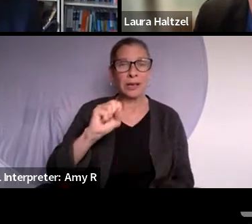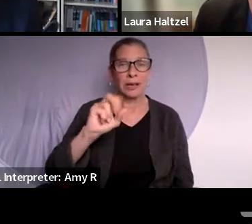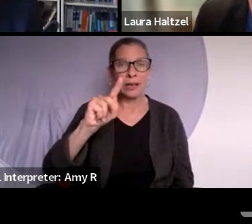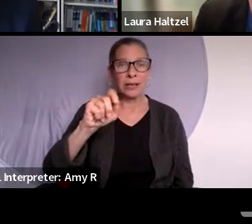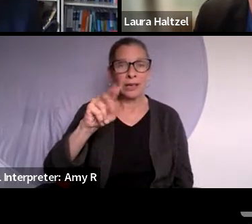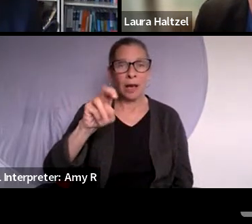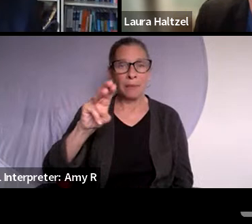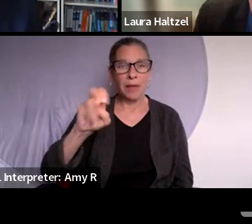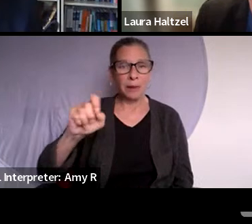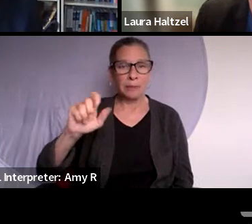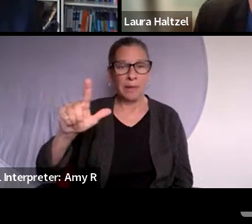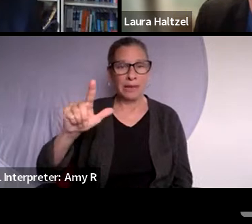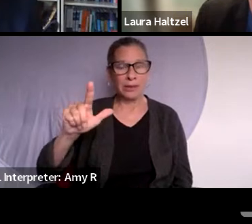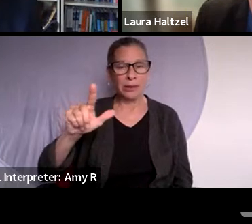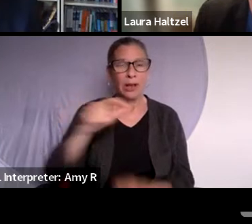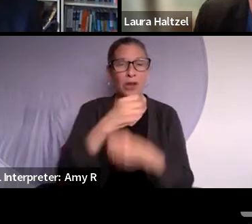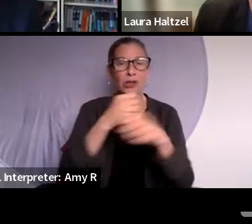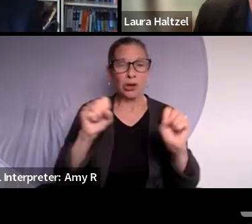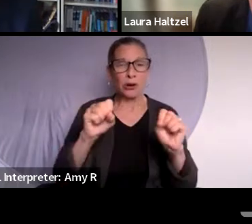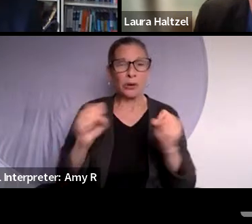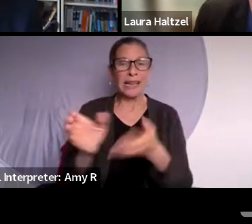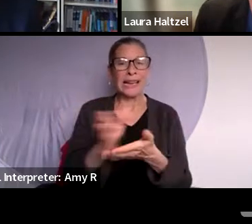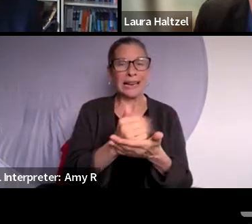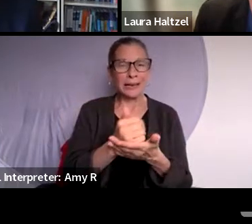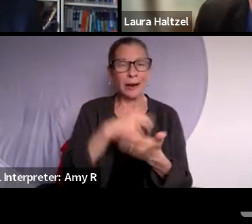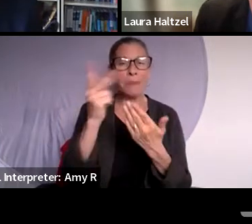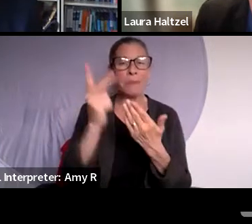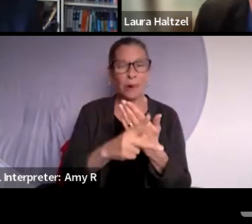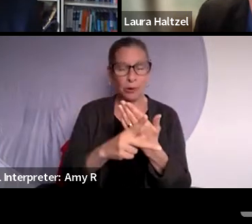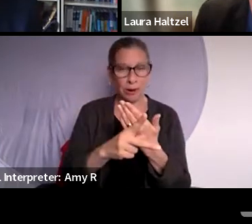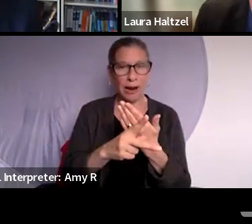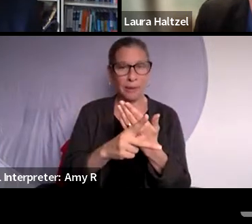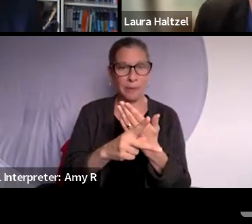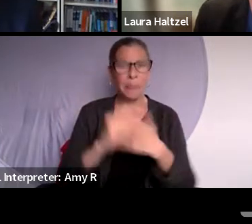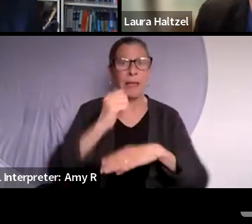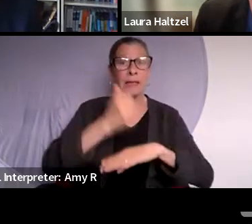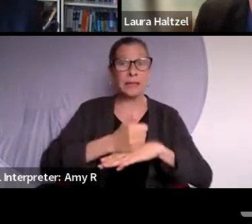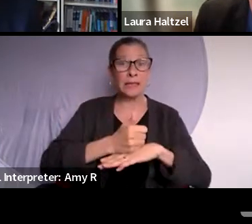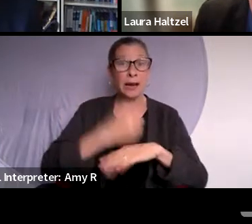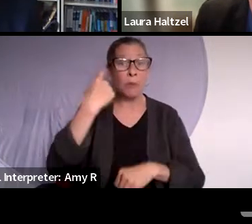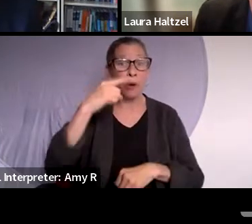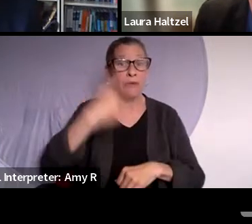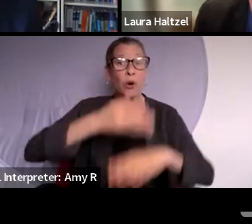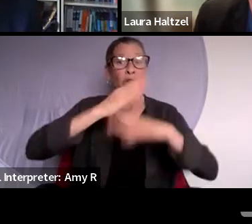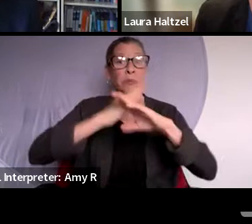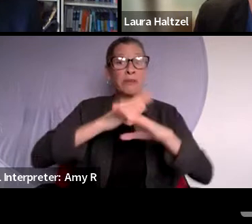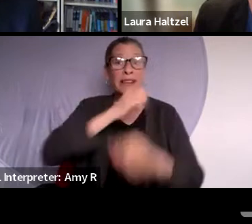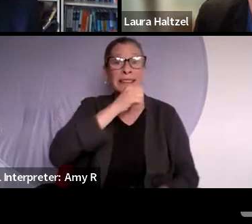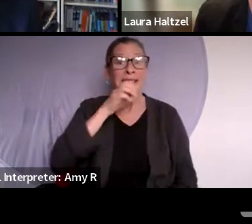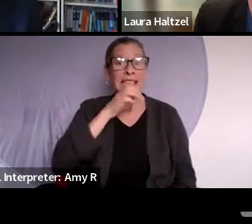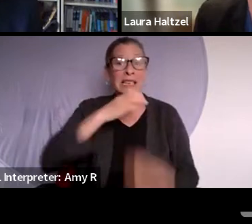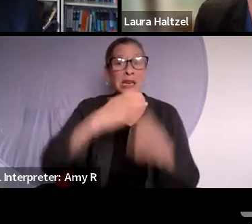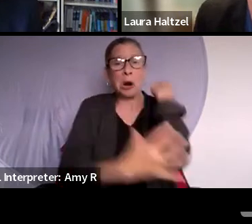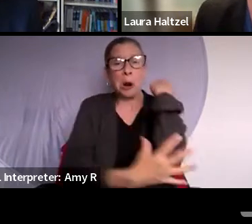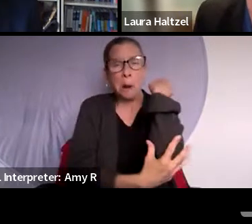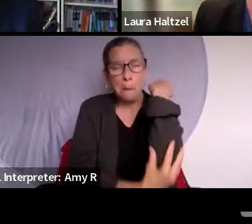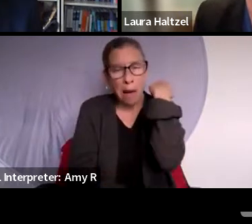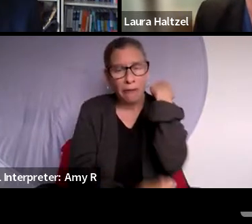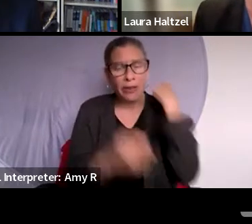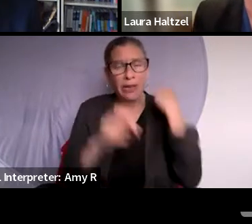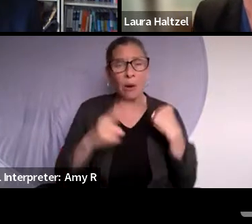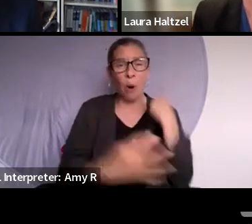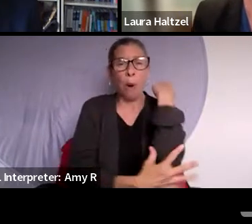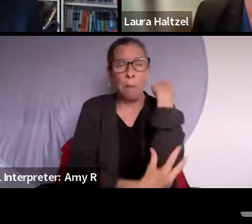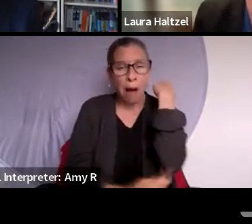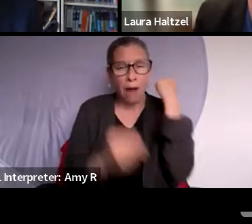that is specifically created. It was specifically created to prevent senior poverty and poverty for people with